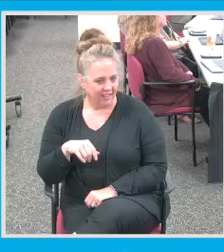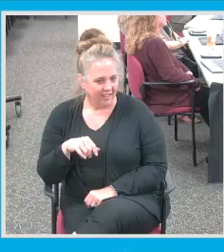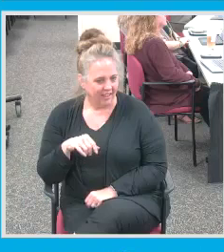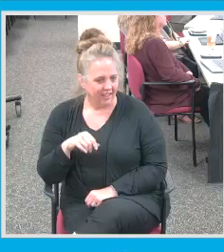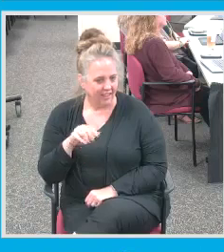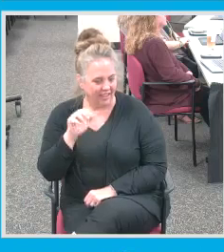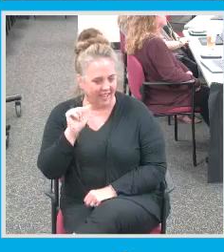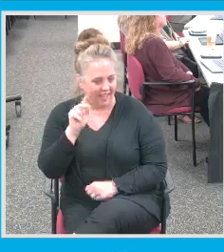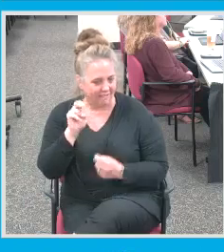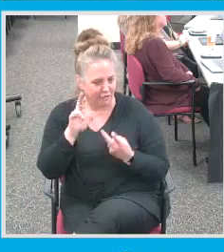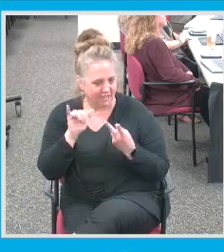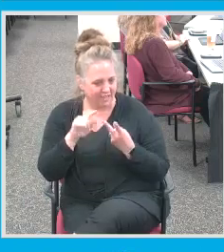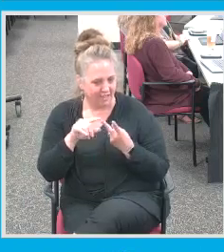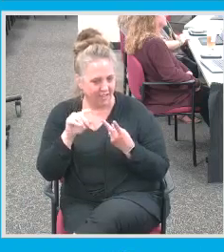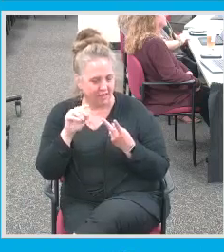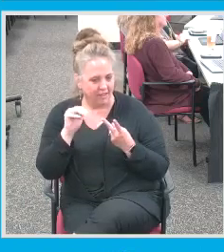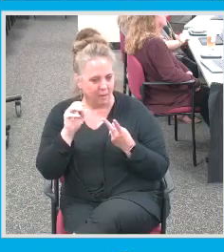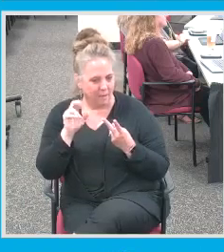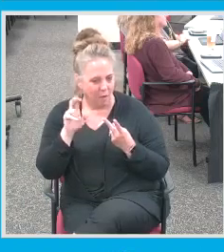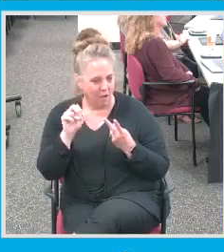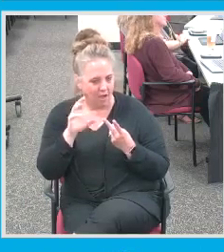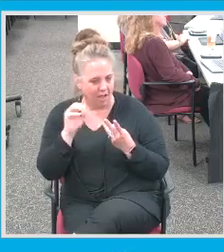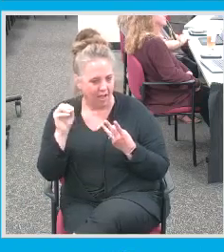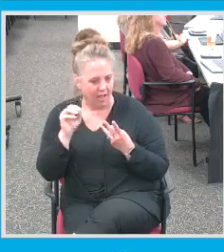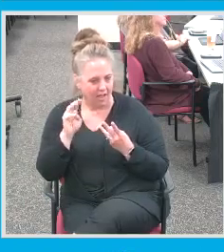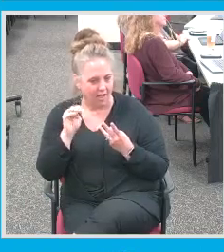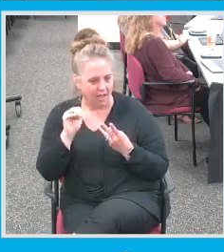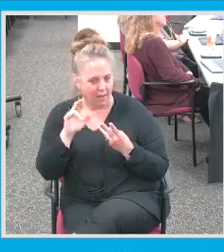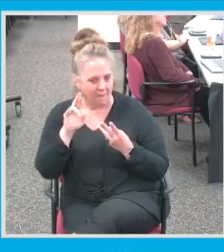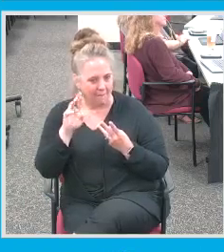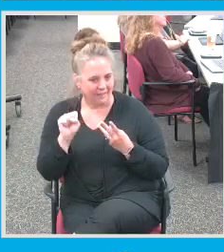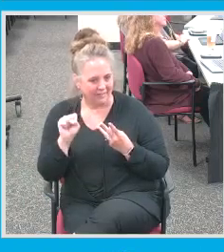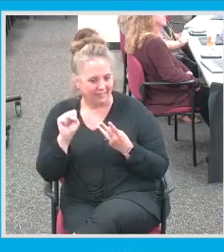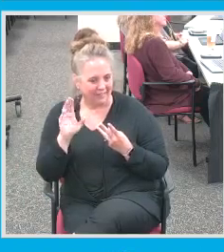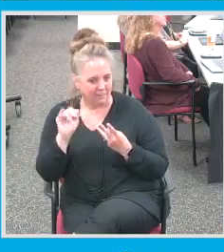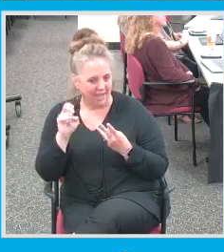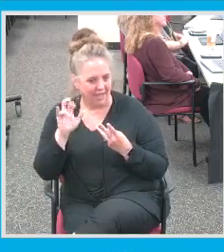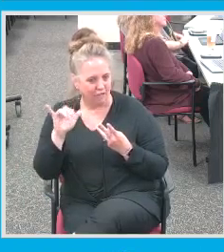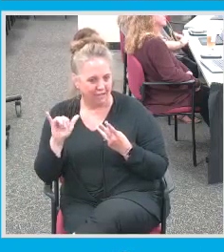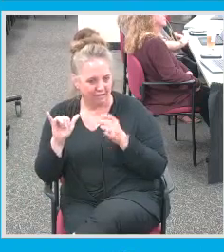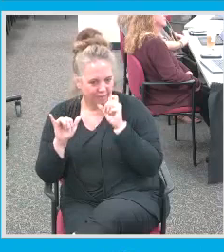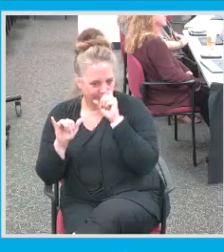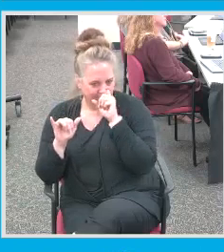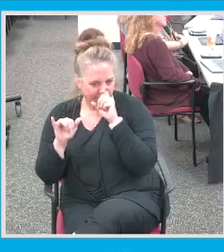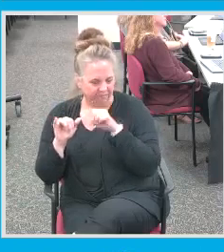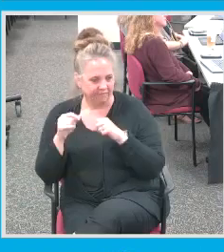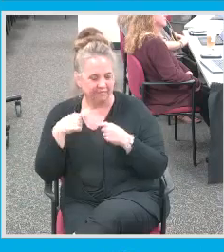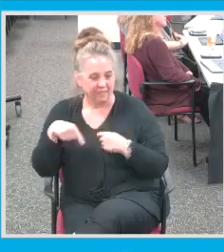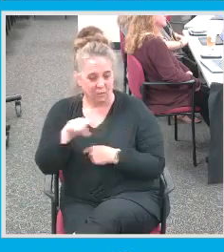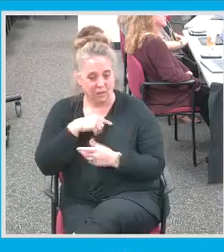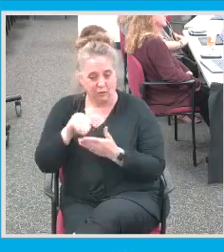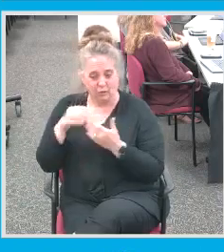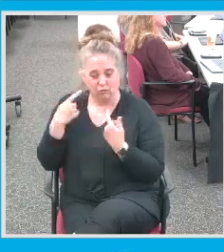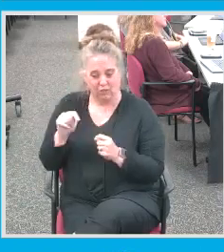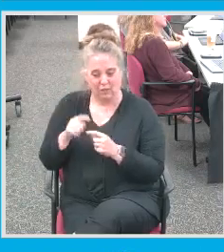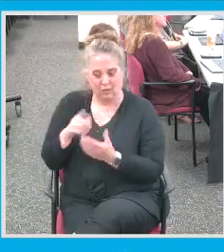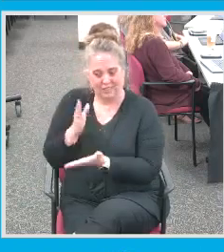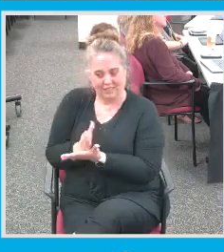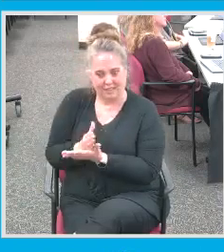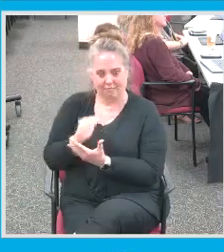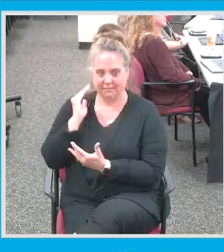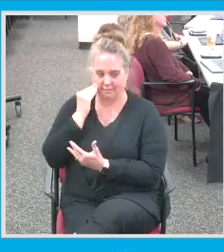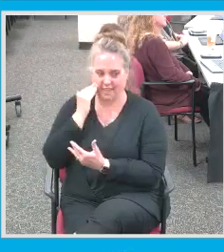Boyke. We were trying to stop students against tobacco. We provided an escape room for